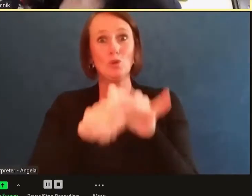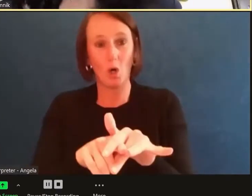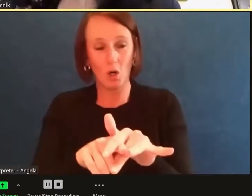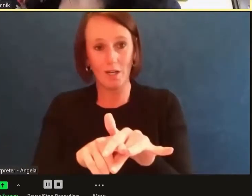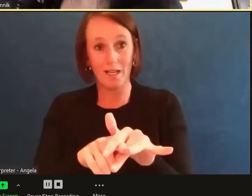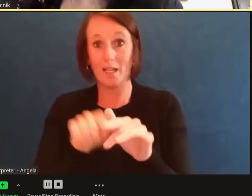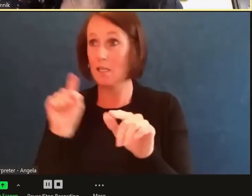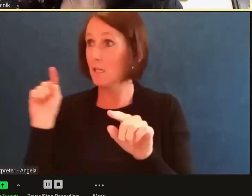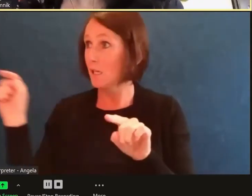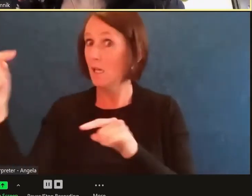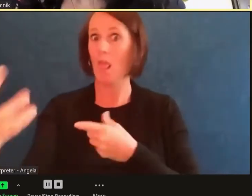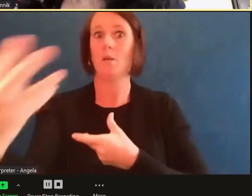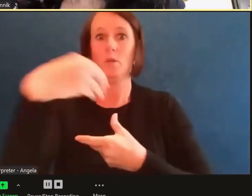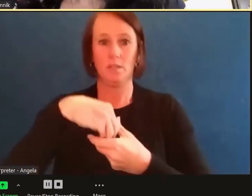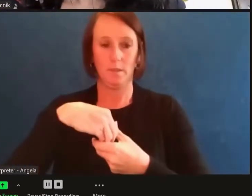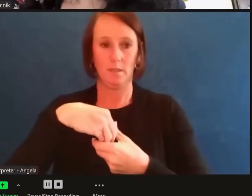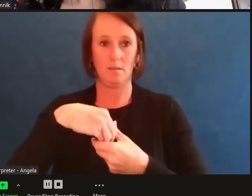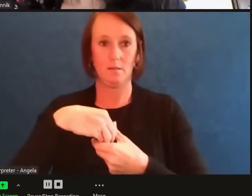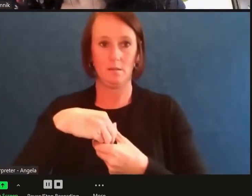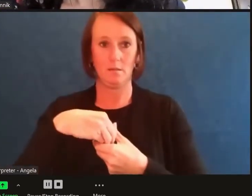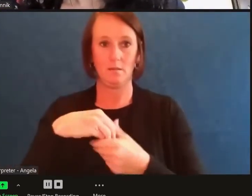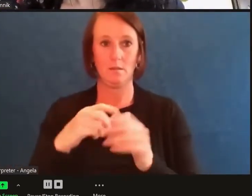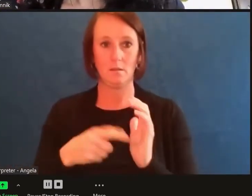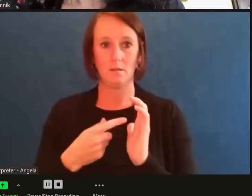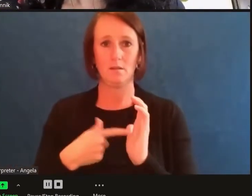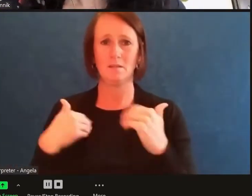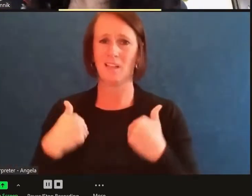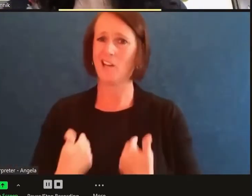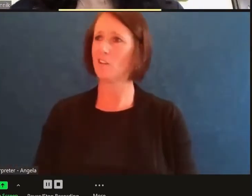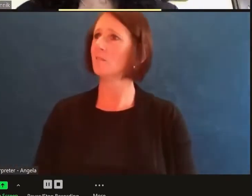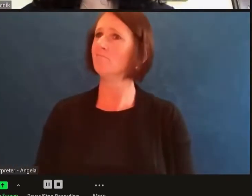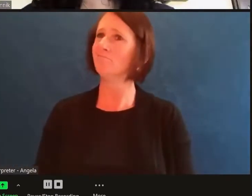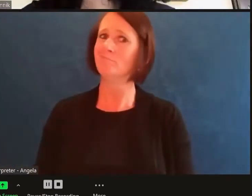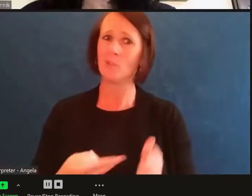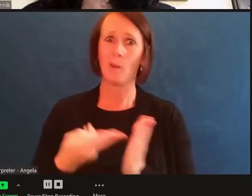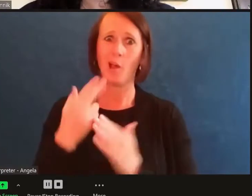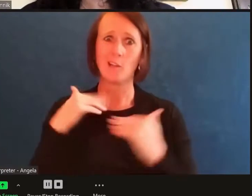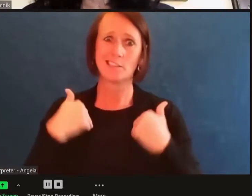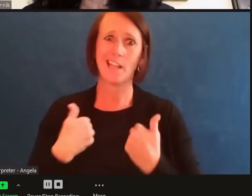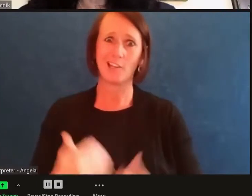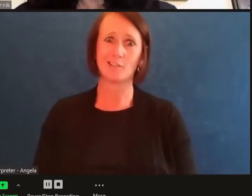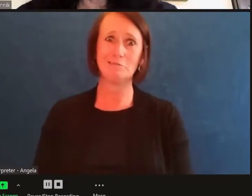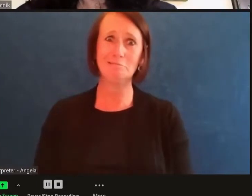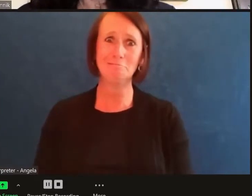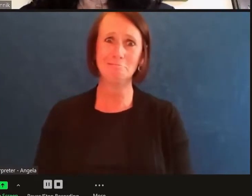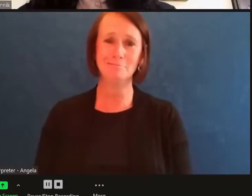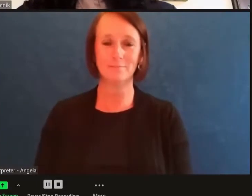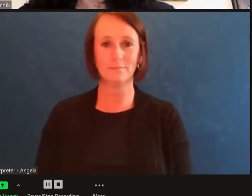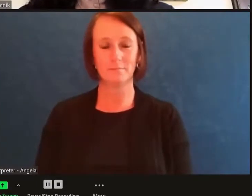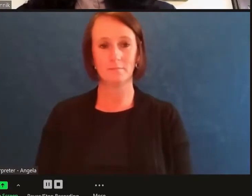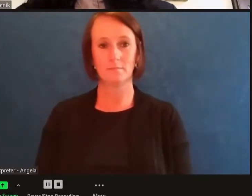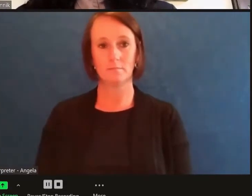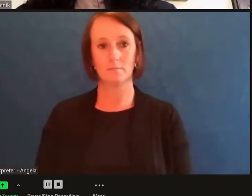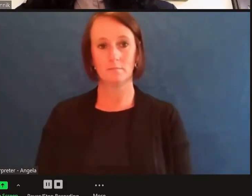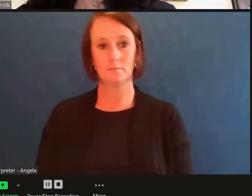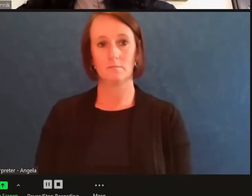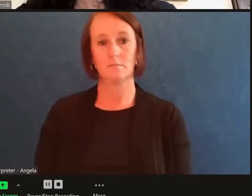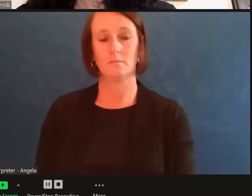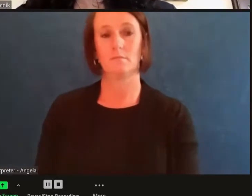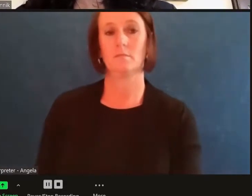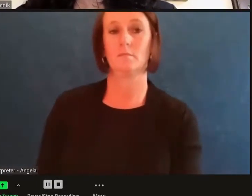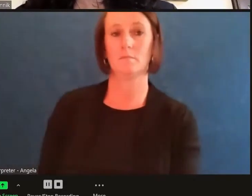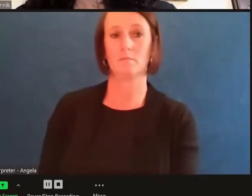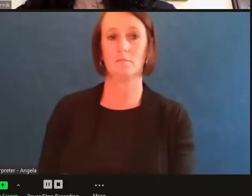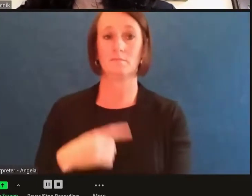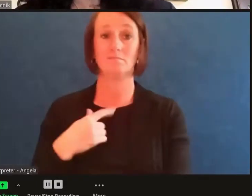got that going? Sometimes just really tired. What it came down to, just really tired. I think I put about